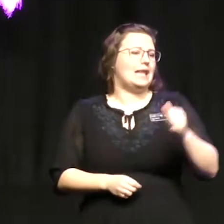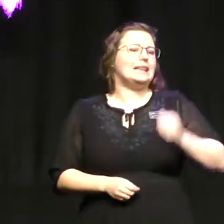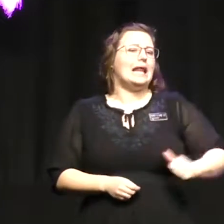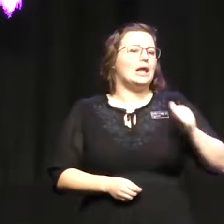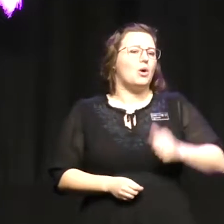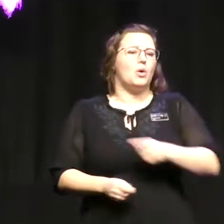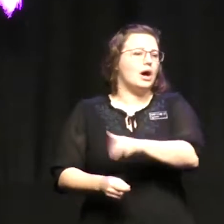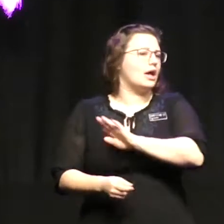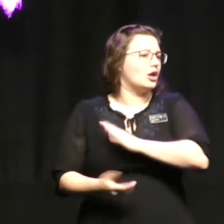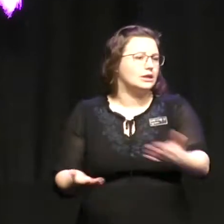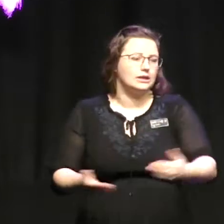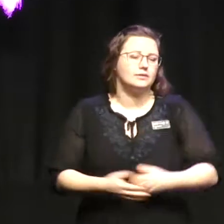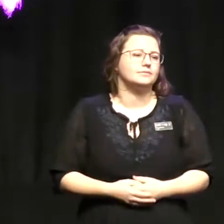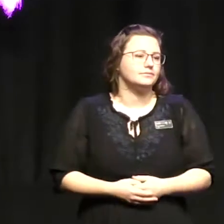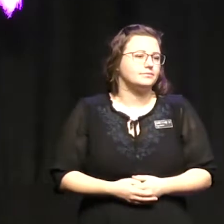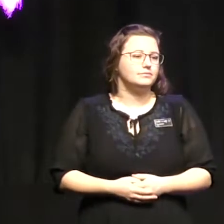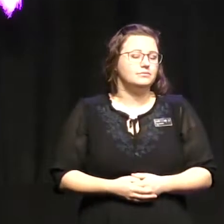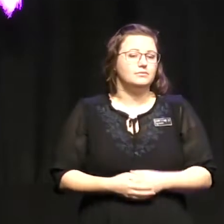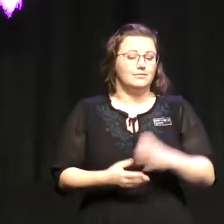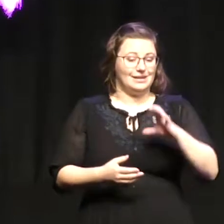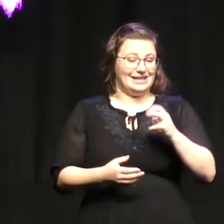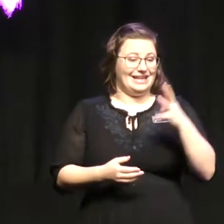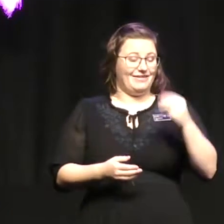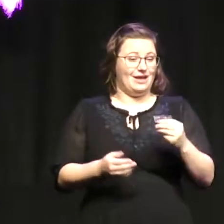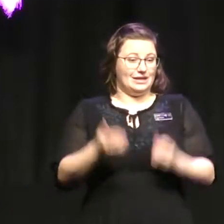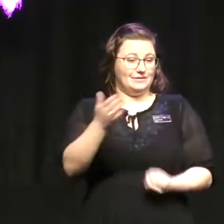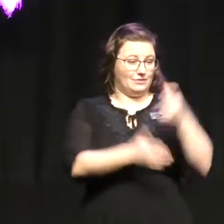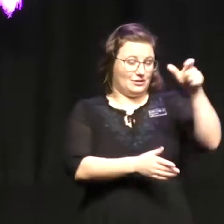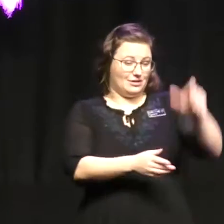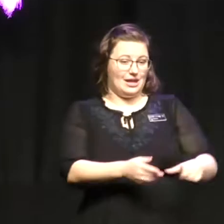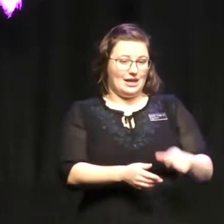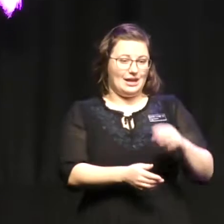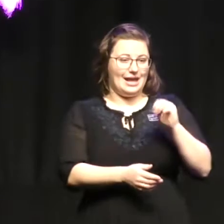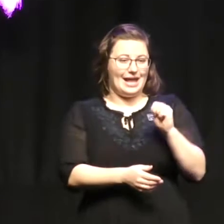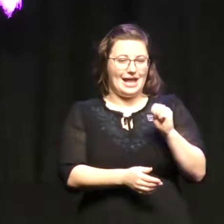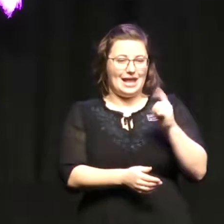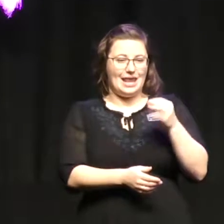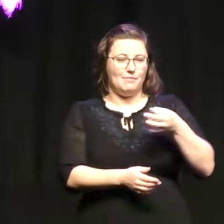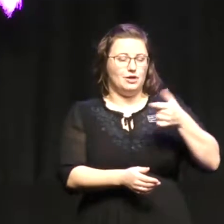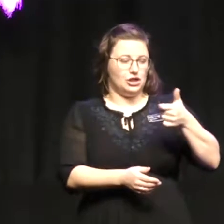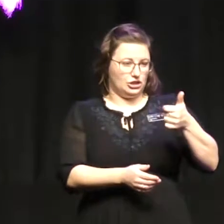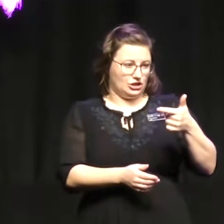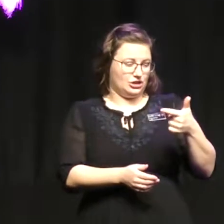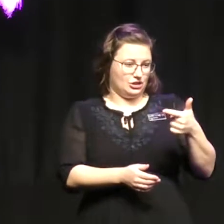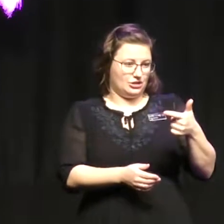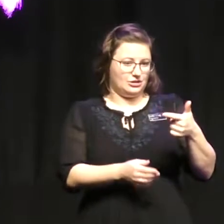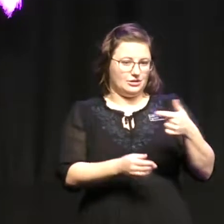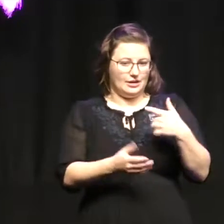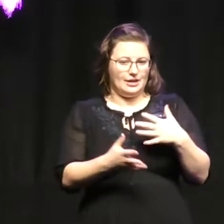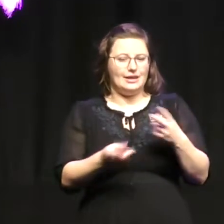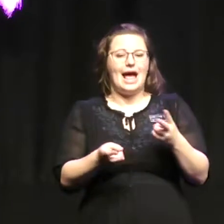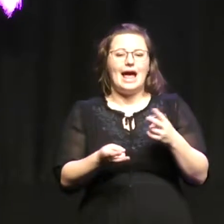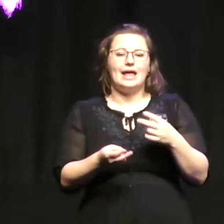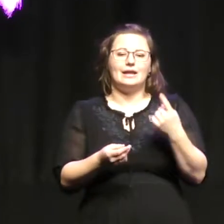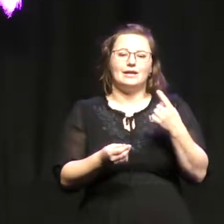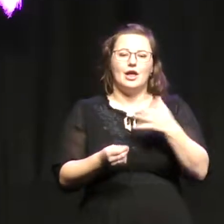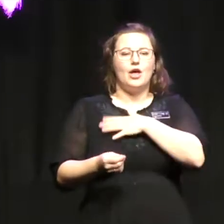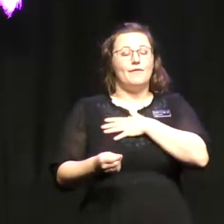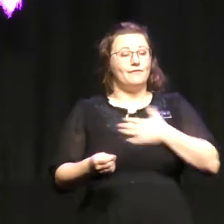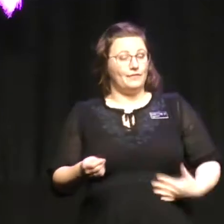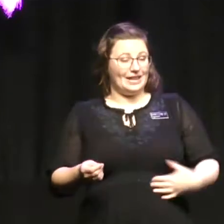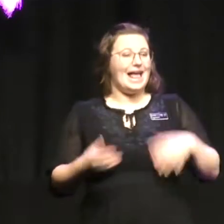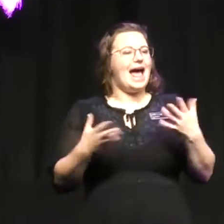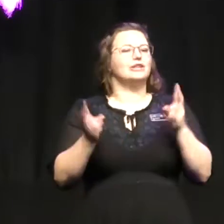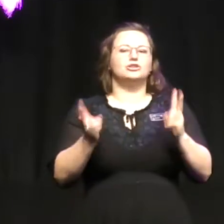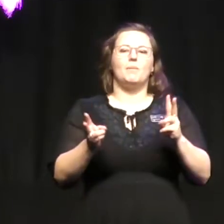assets. According to SEWA's founder Ela Bhatt, poverty is a form of violence with the consent of